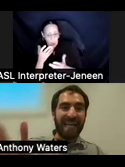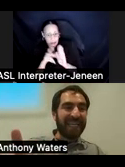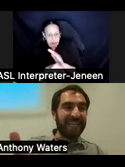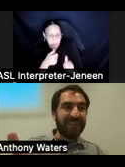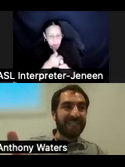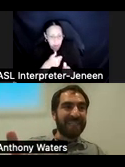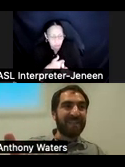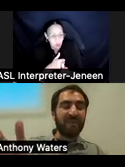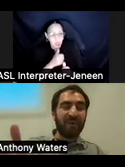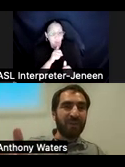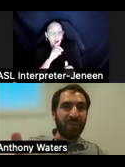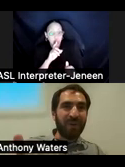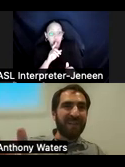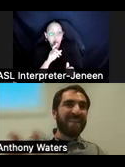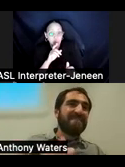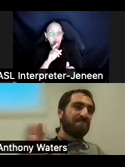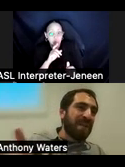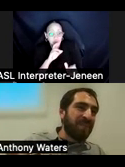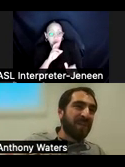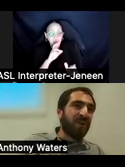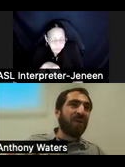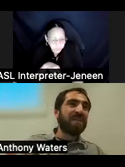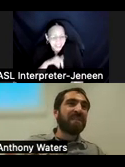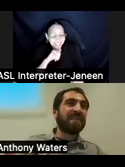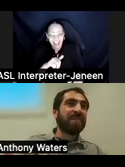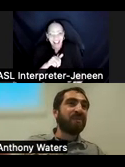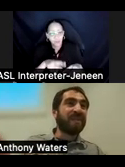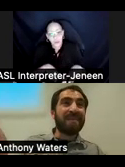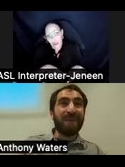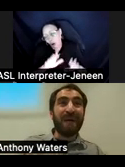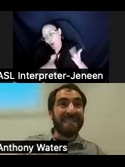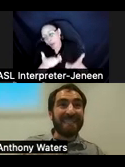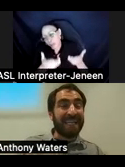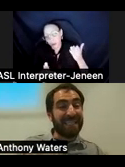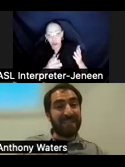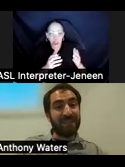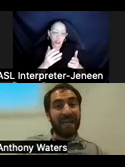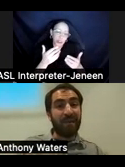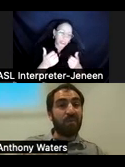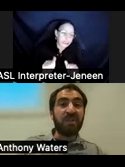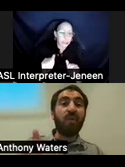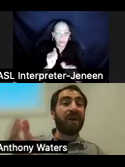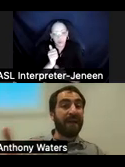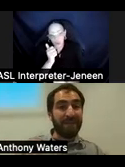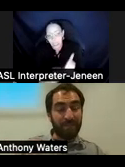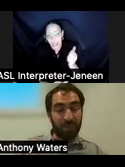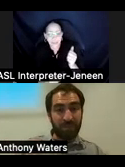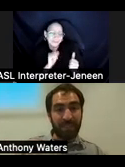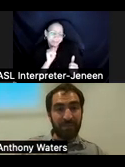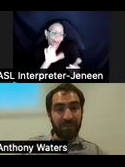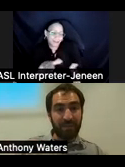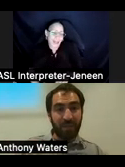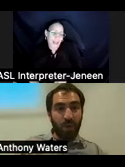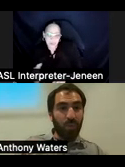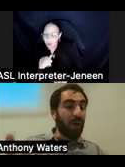the data here that tells us, oh, you know what, maybe they're going to attempt suicide, but it's unlikely that they'll die. We don't want to have that